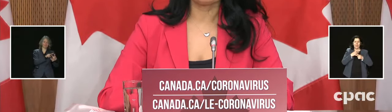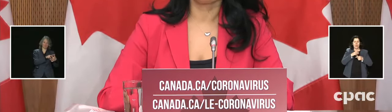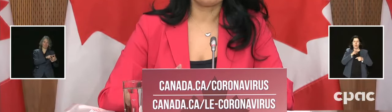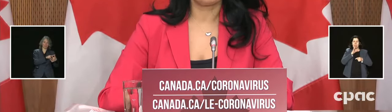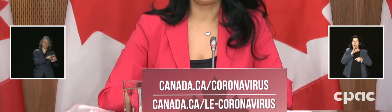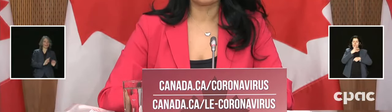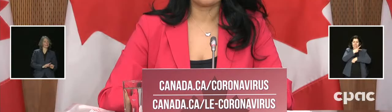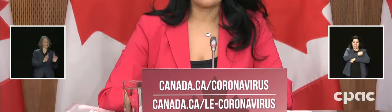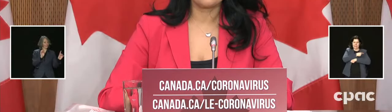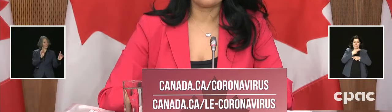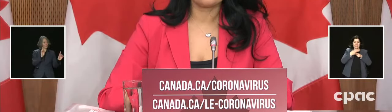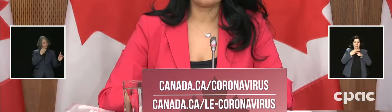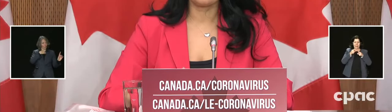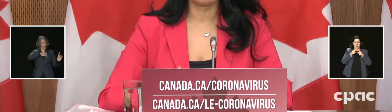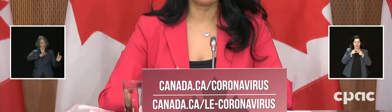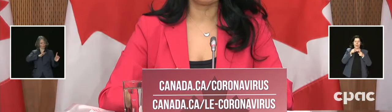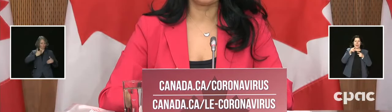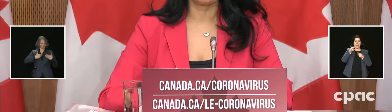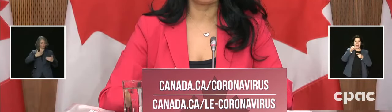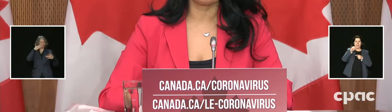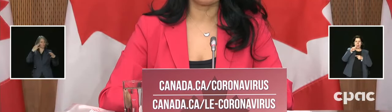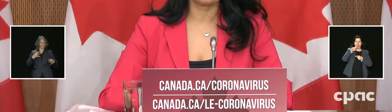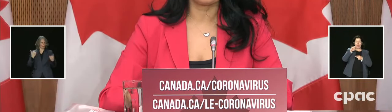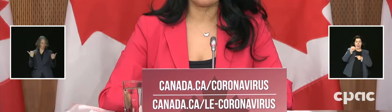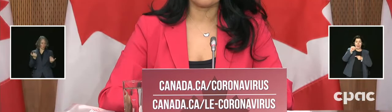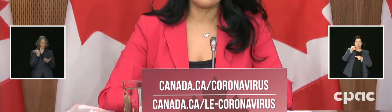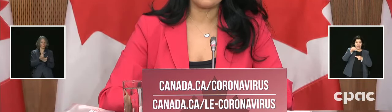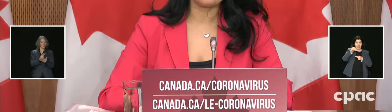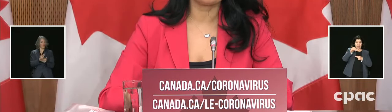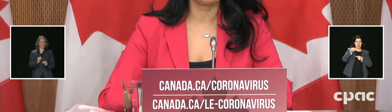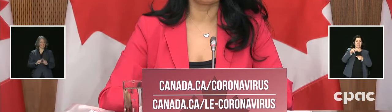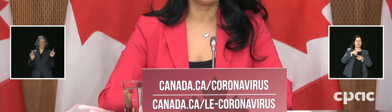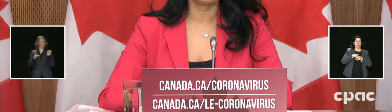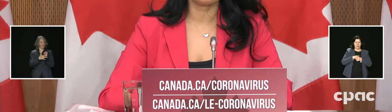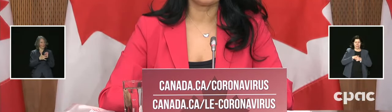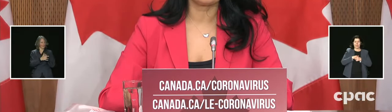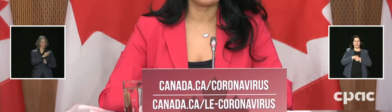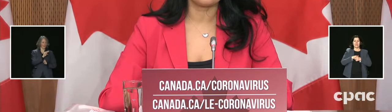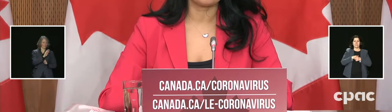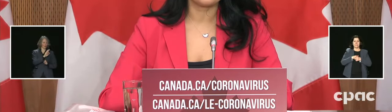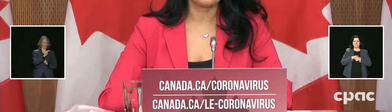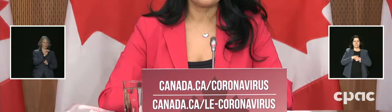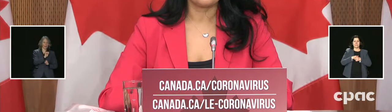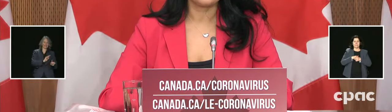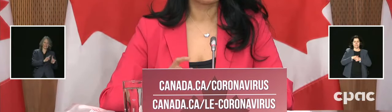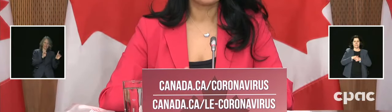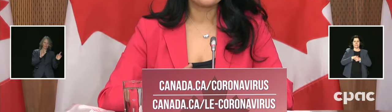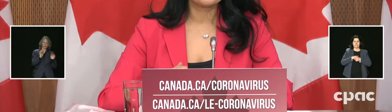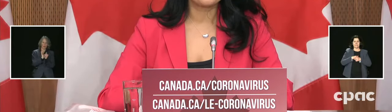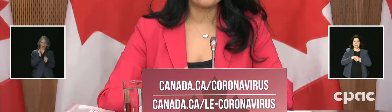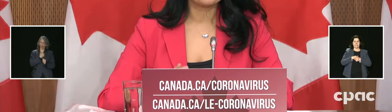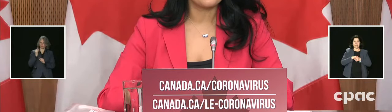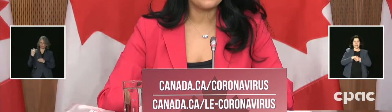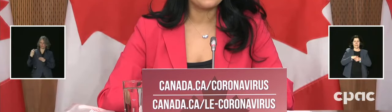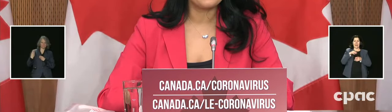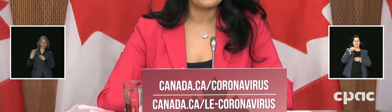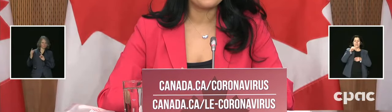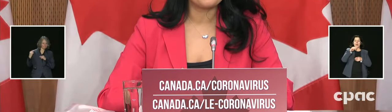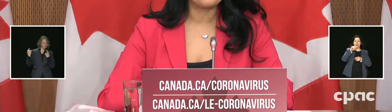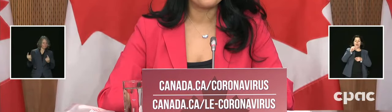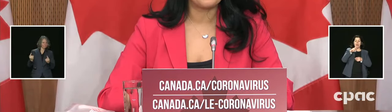very different for us as regulators. So they were using different mRNA, they were using different lipoparticles that go